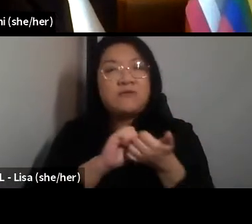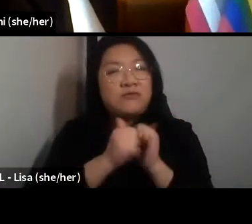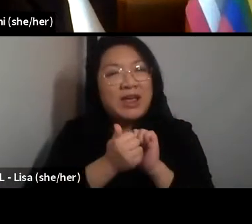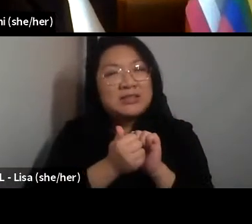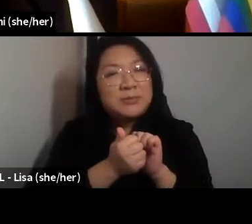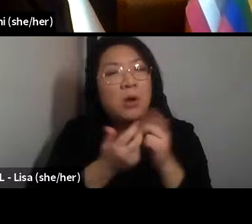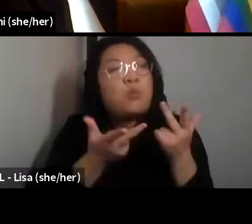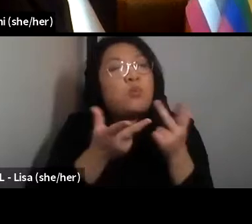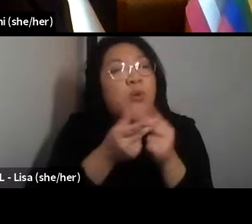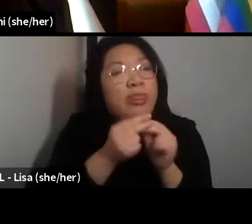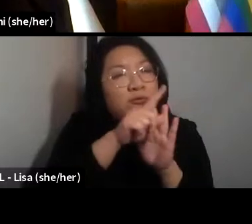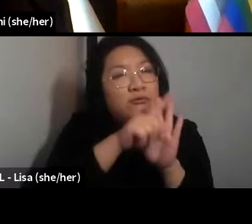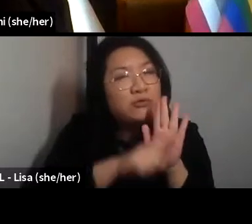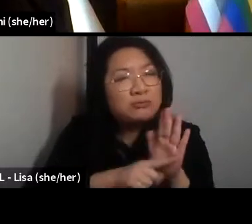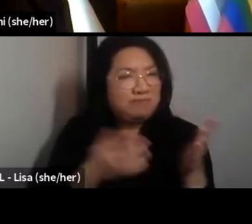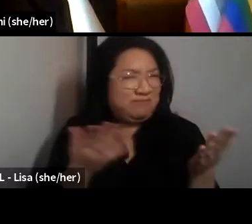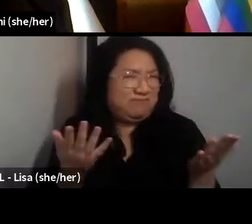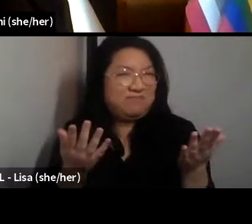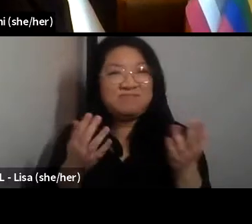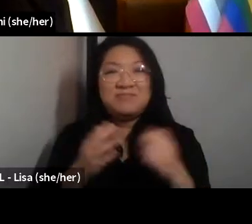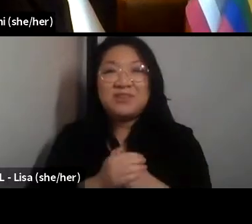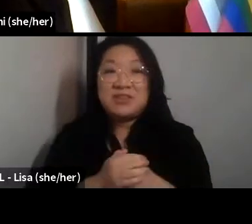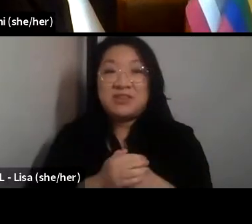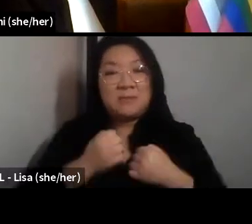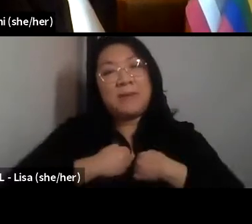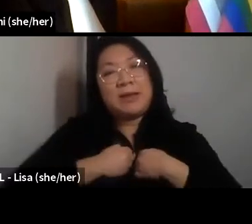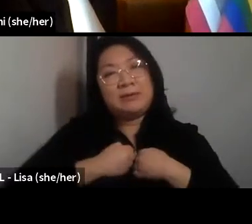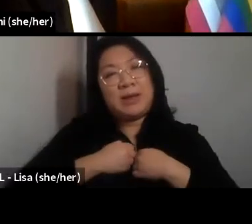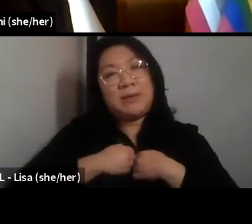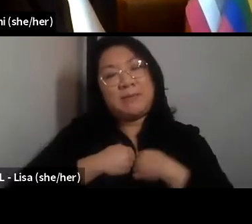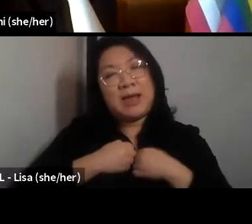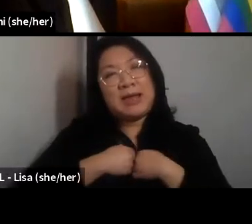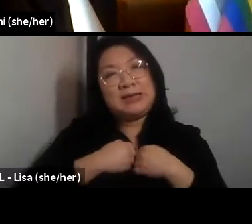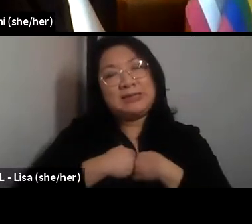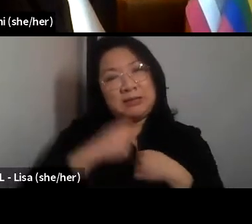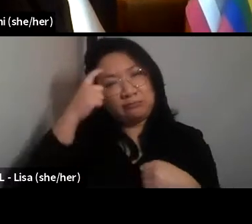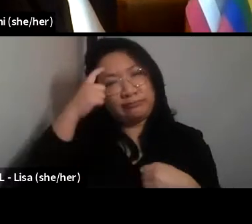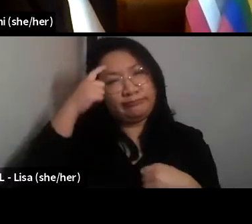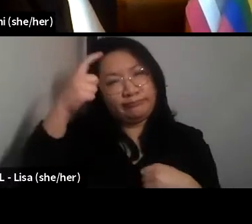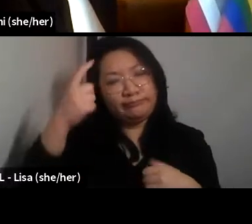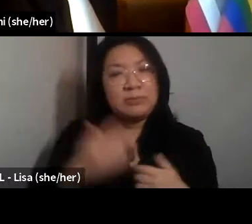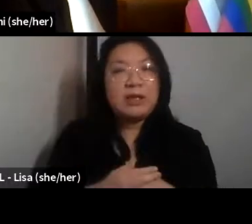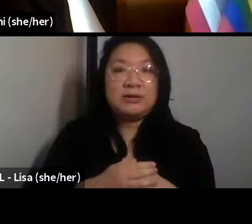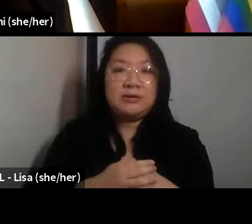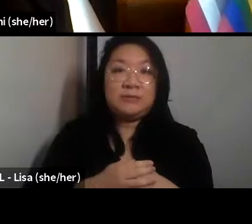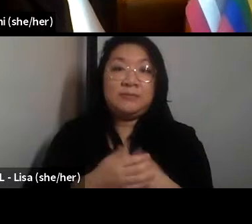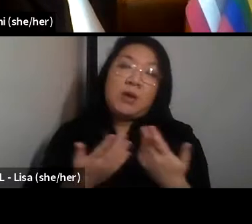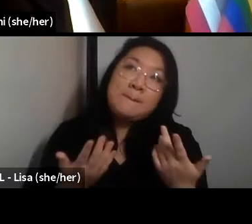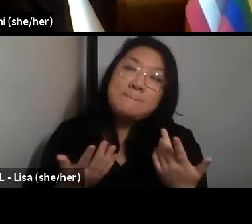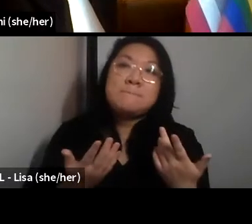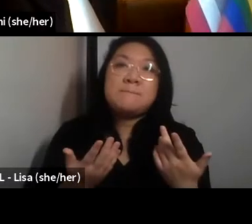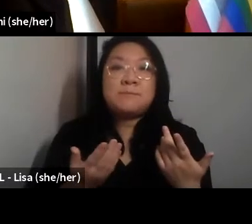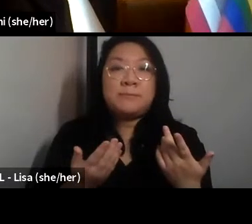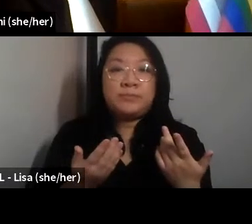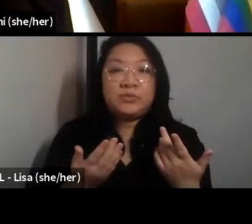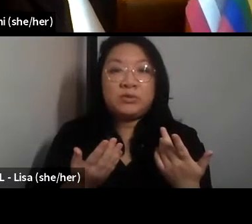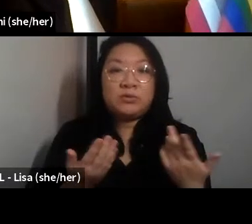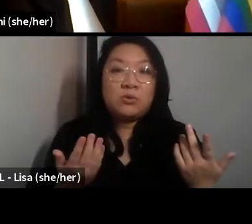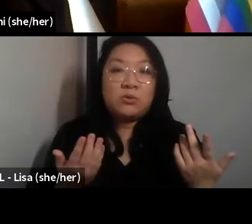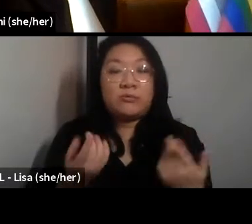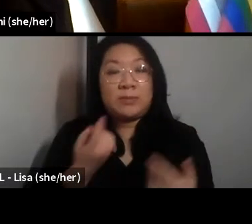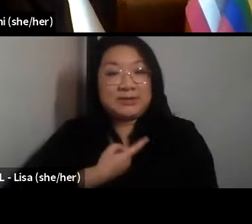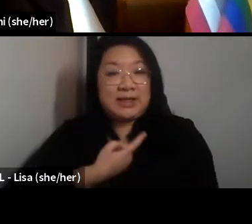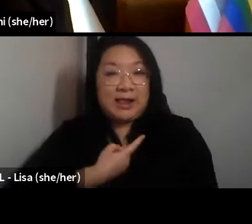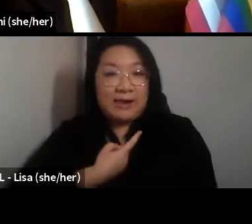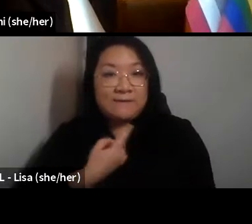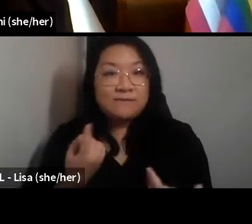really, because, like, that's just kind of the way my brain interprets it, because I've never had that feeling. So yeah, for me,